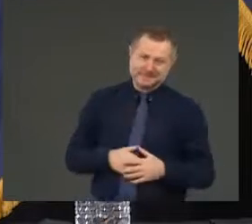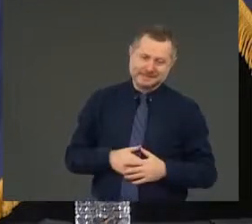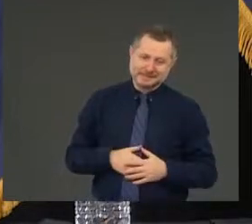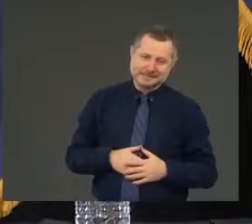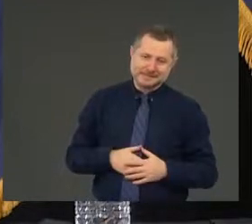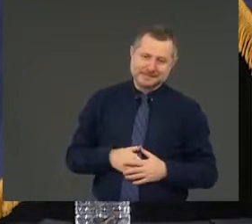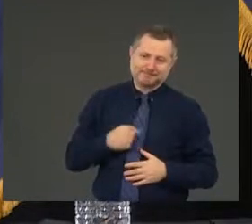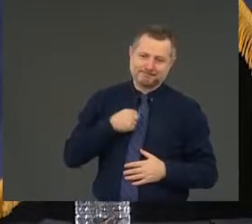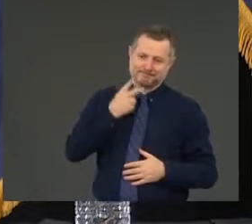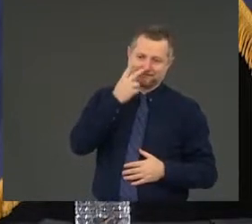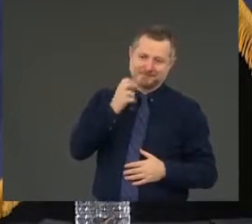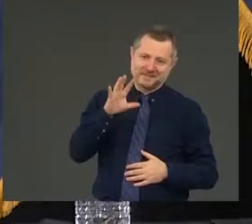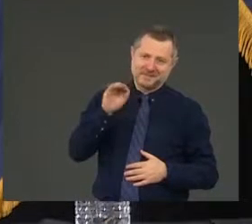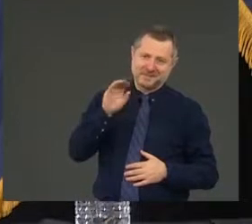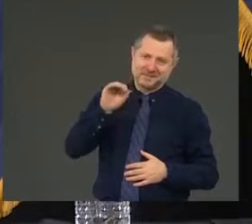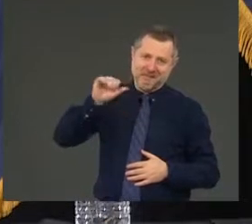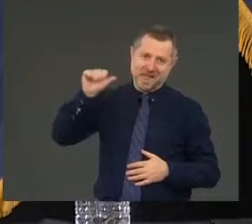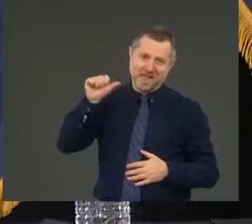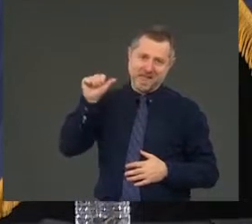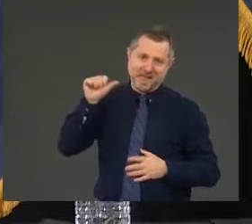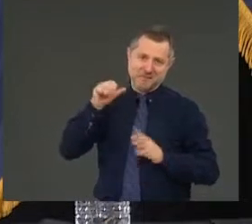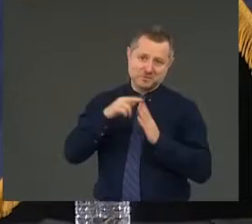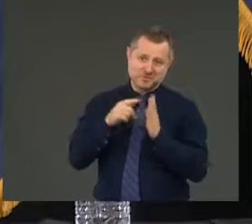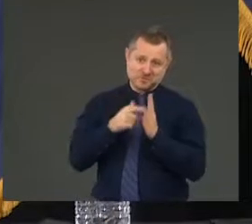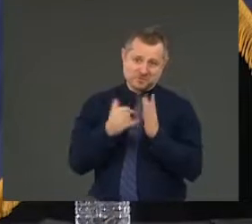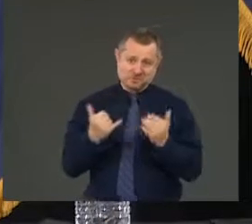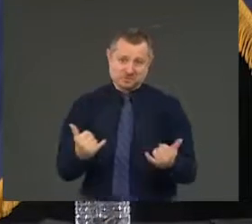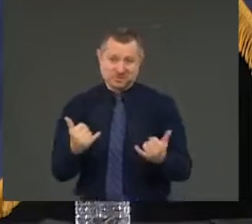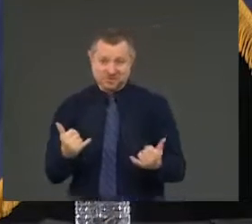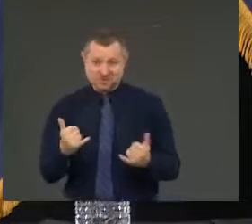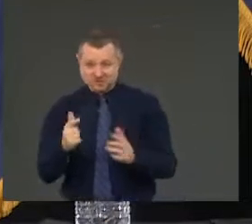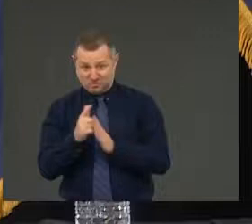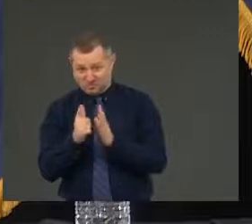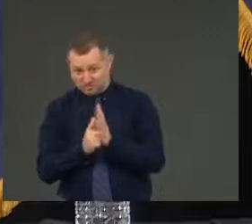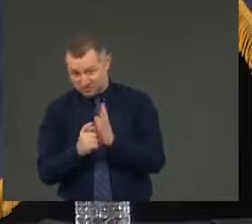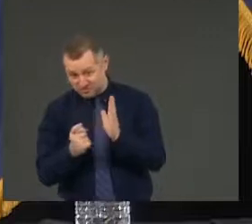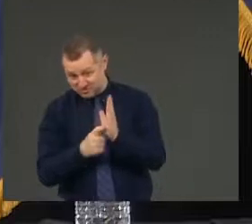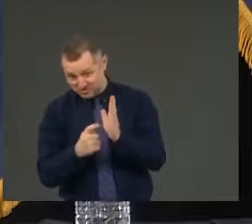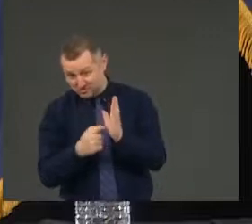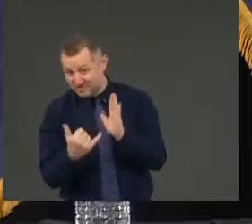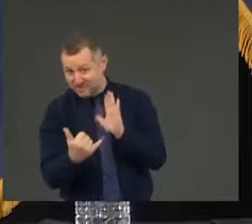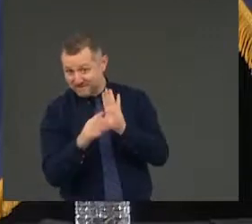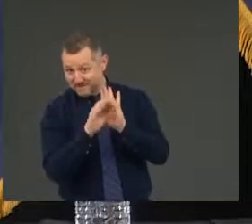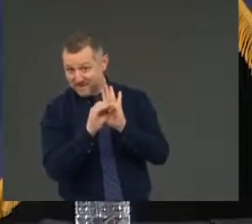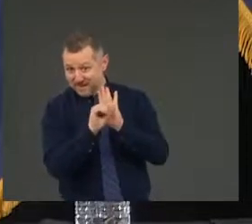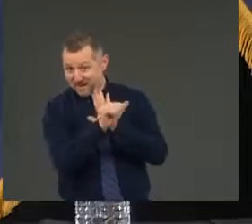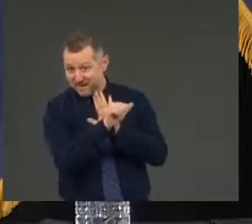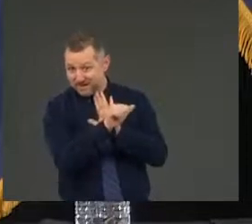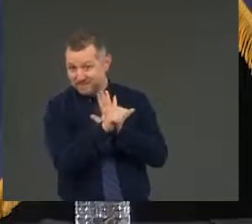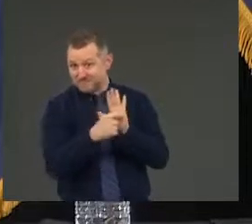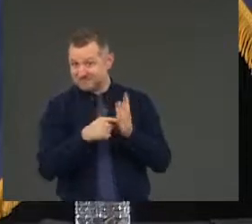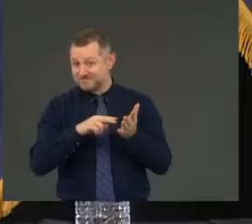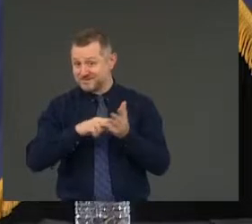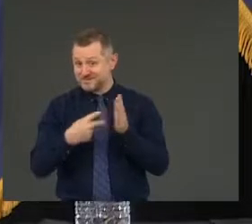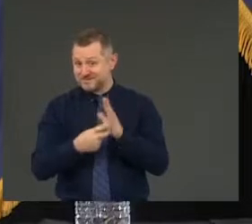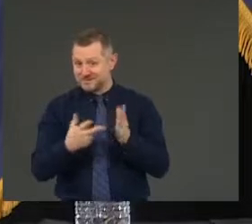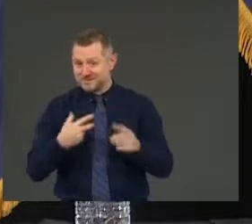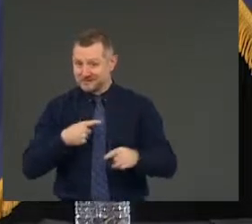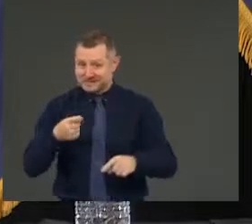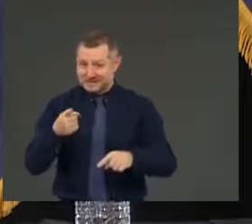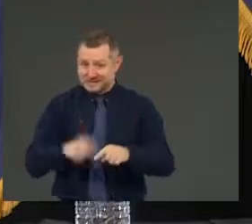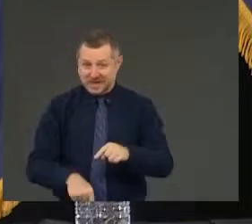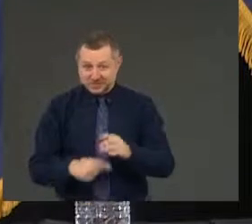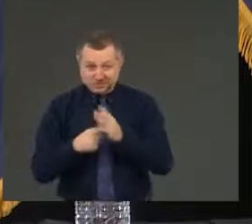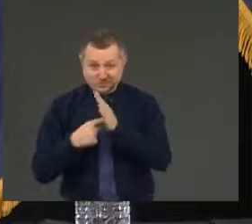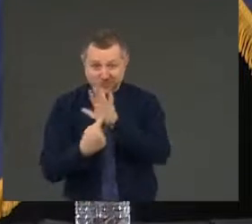that 50A as an existing law prohibits the disclosure. I have done counsel's opinions